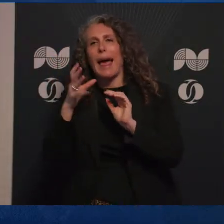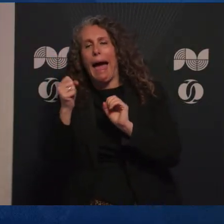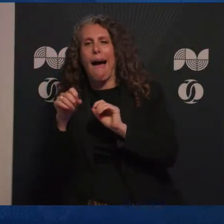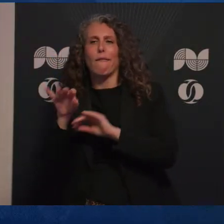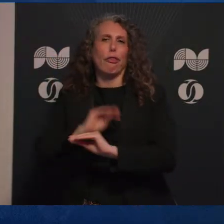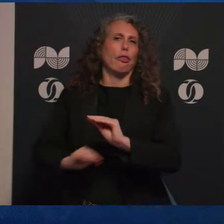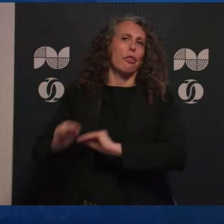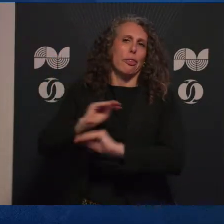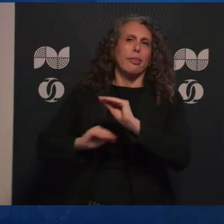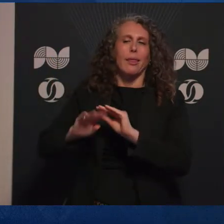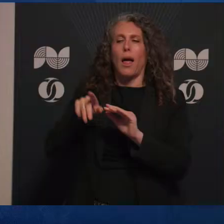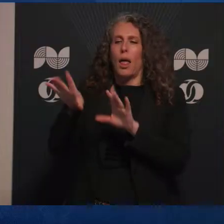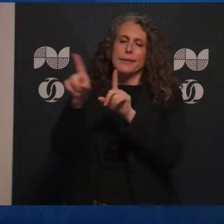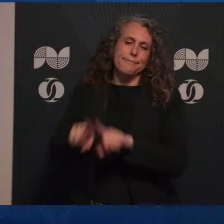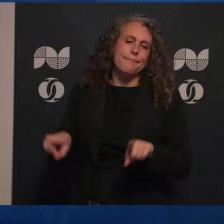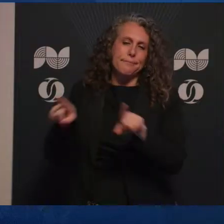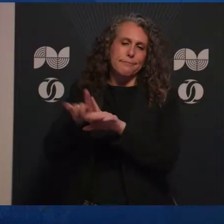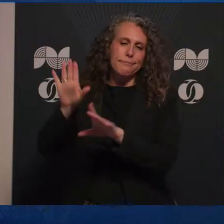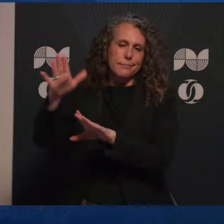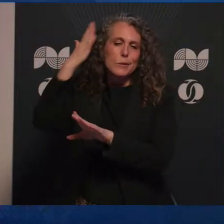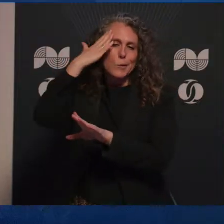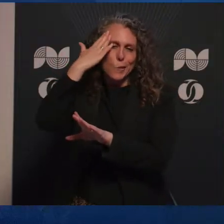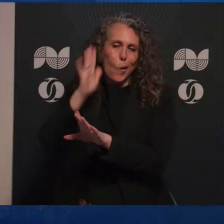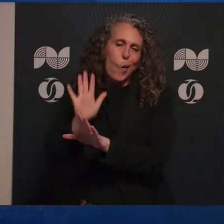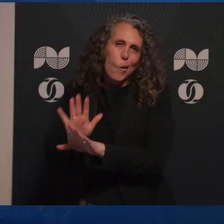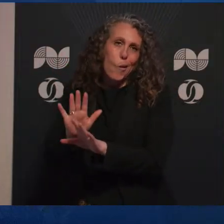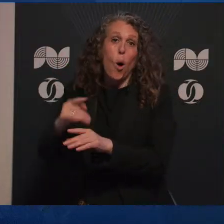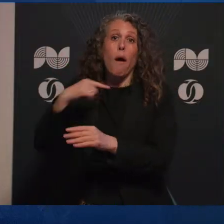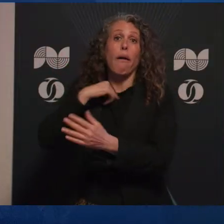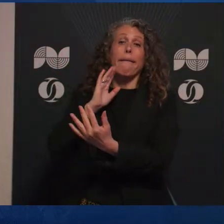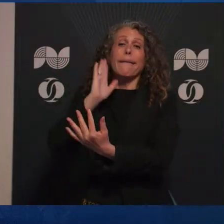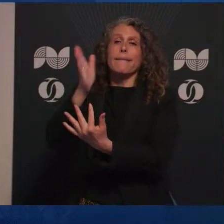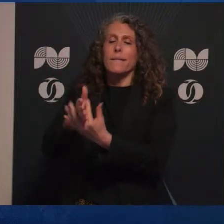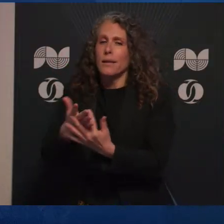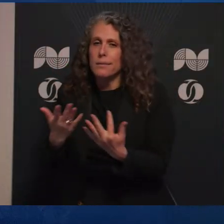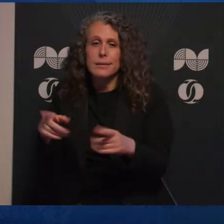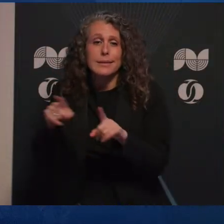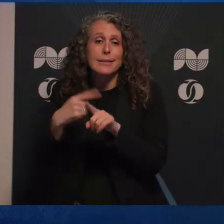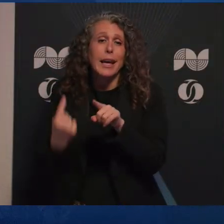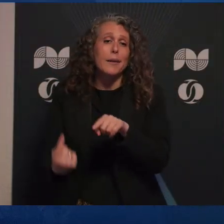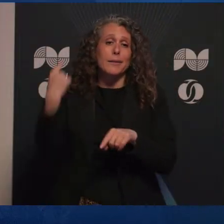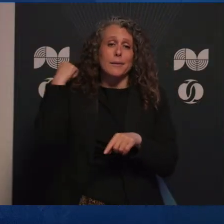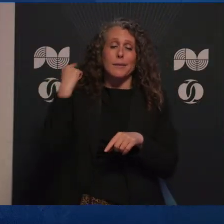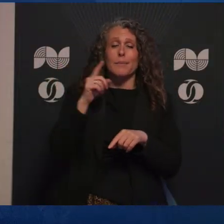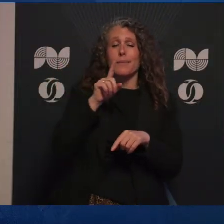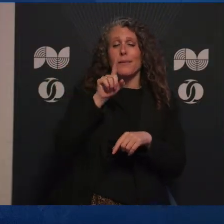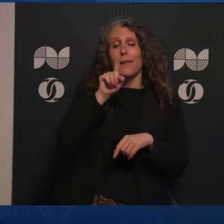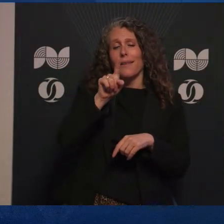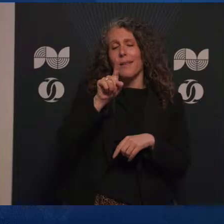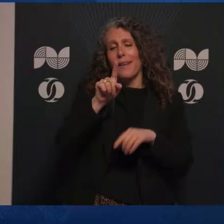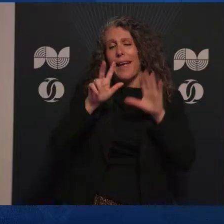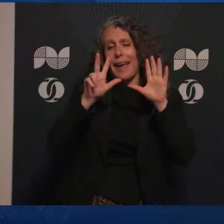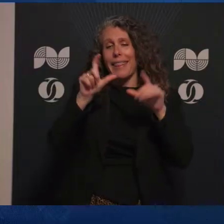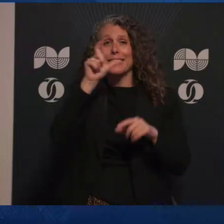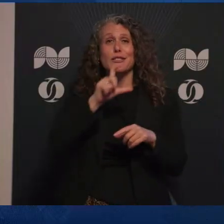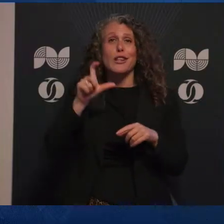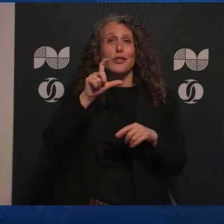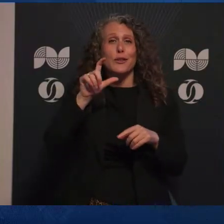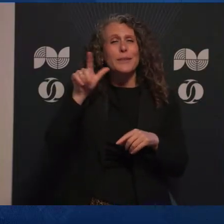has a very old intellectual tradition. It goes back to Alexander Hamilton in the late 18th century, who essentially justified